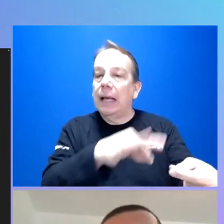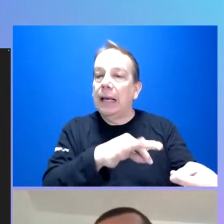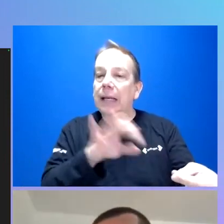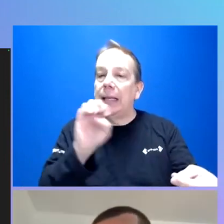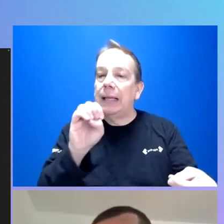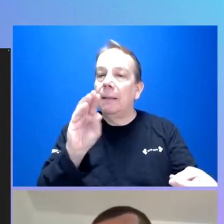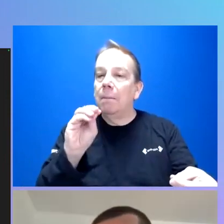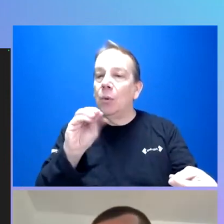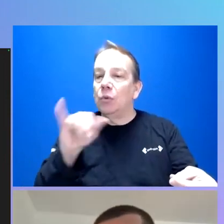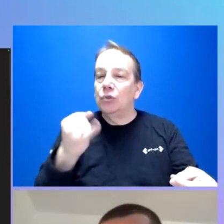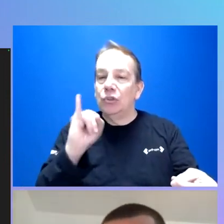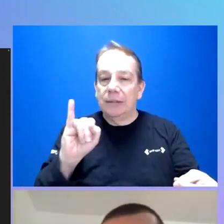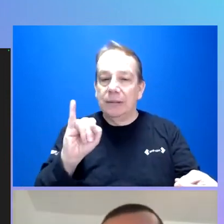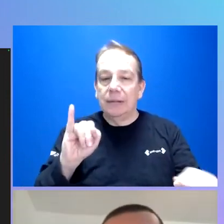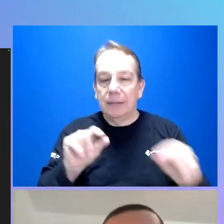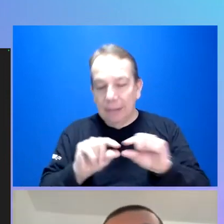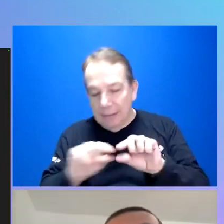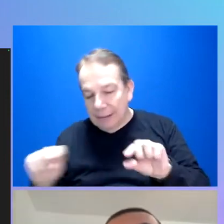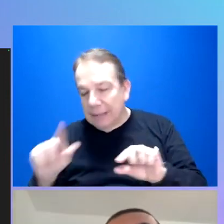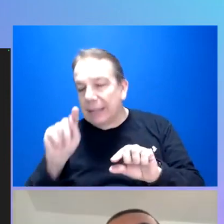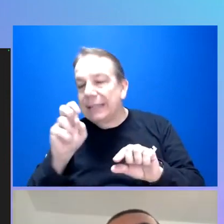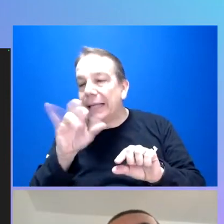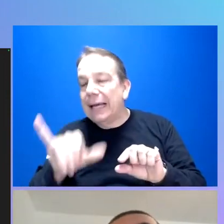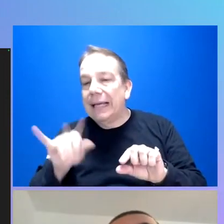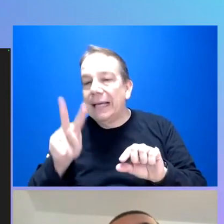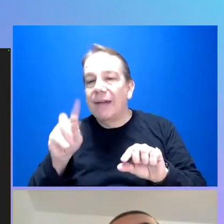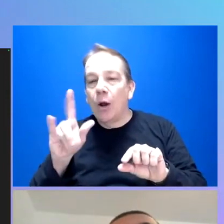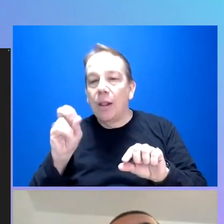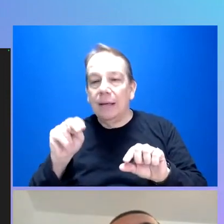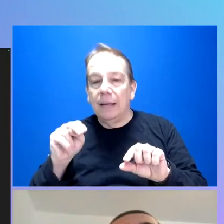is helpfully labeled tiny violin.